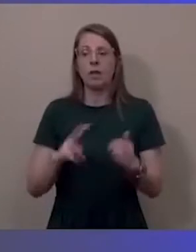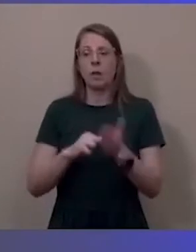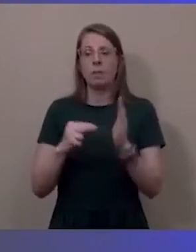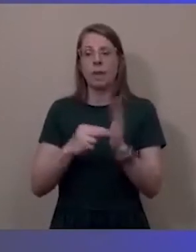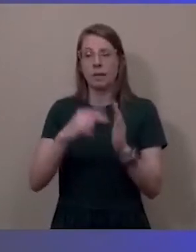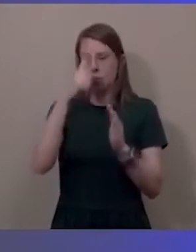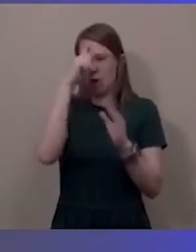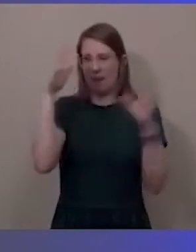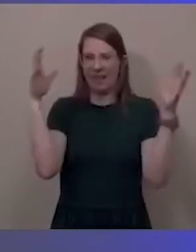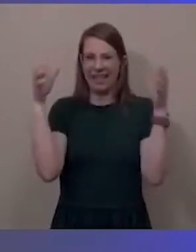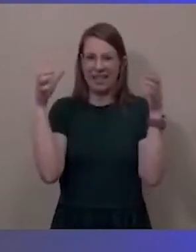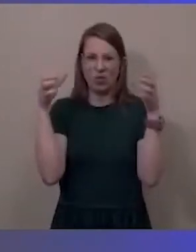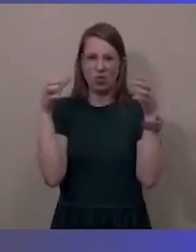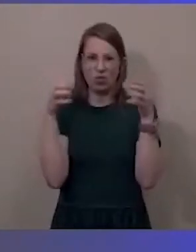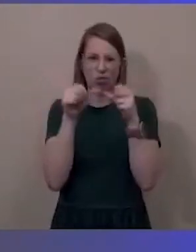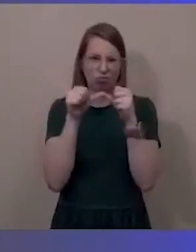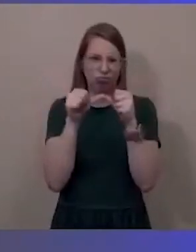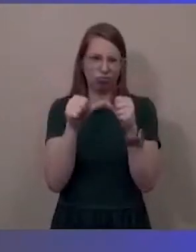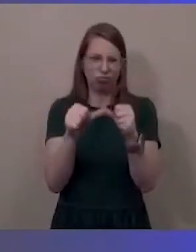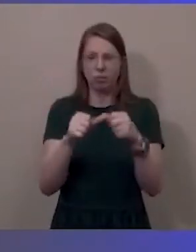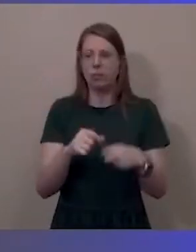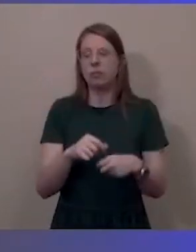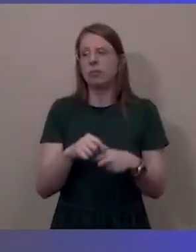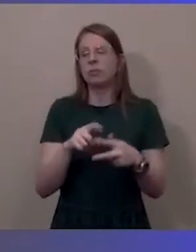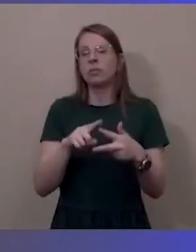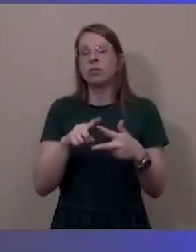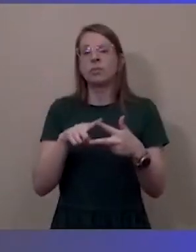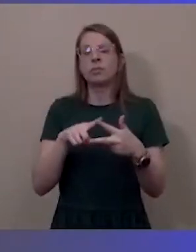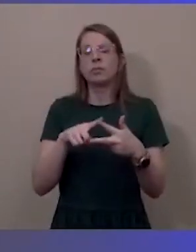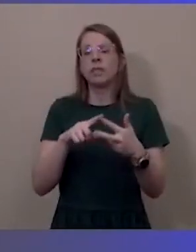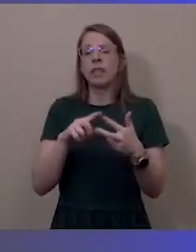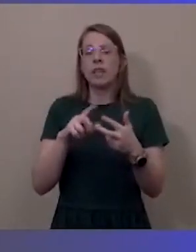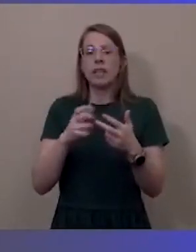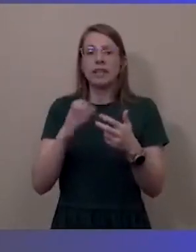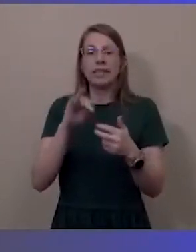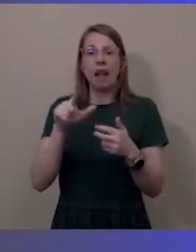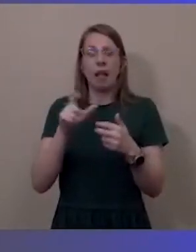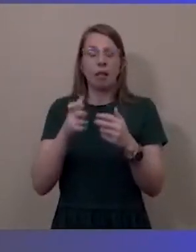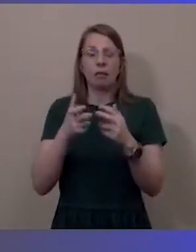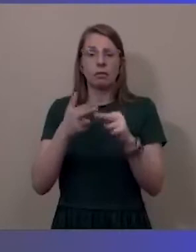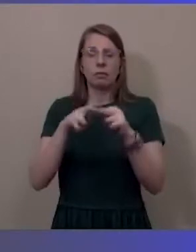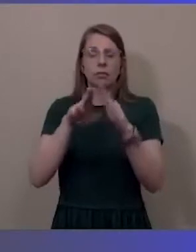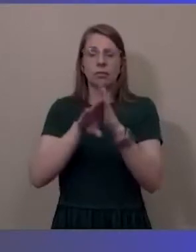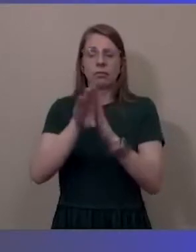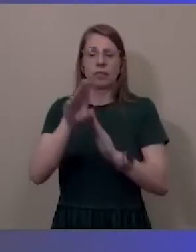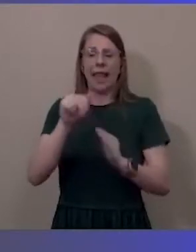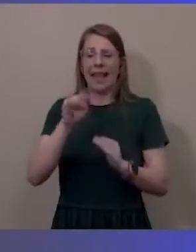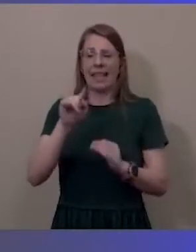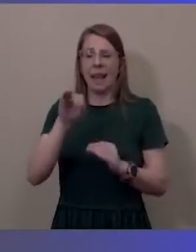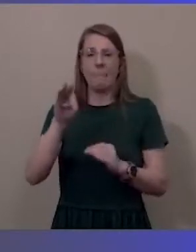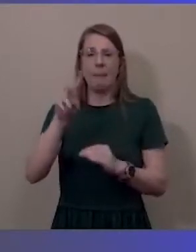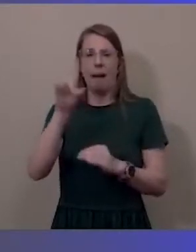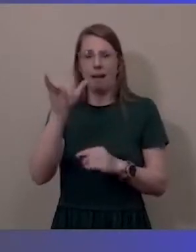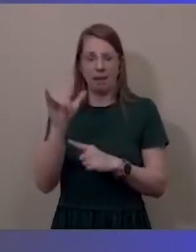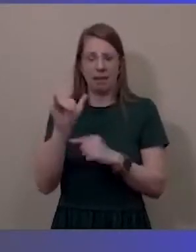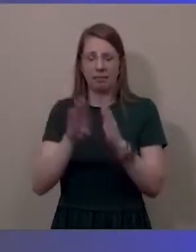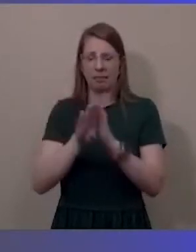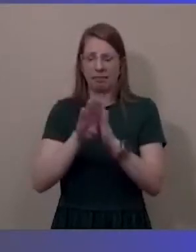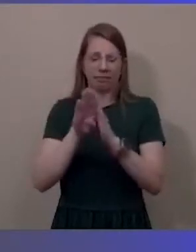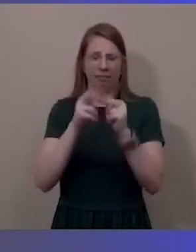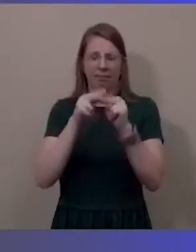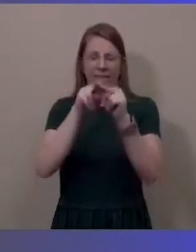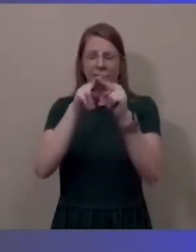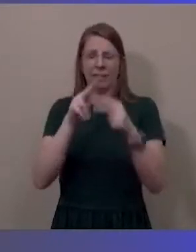brain. We see the continued buildup of these plaques and tangles. And the drugs we're working on now, we're trying to modify that